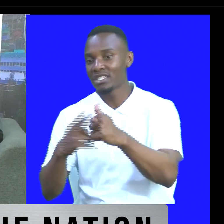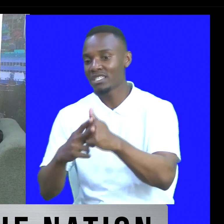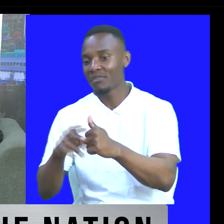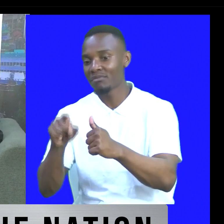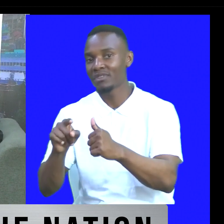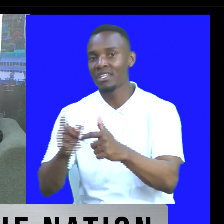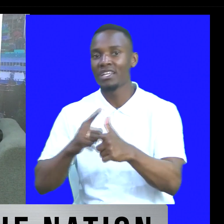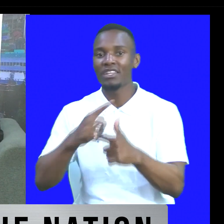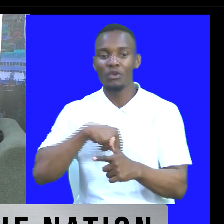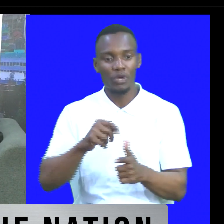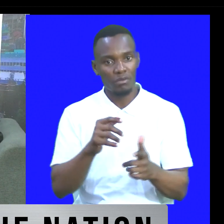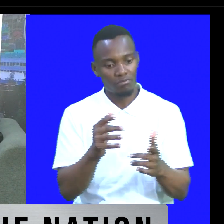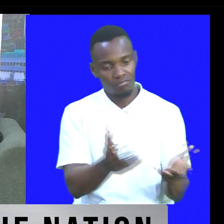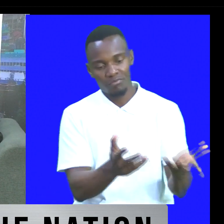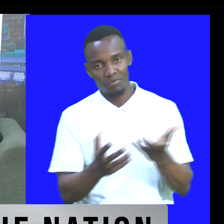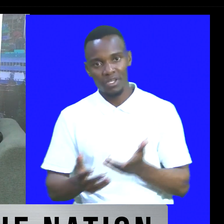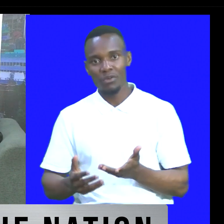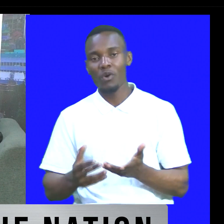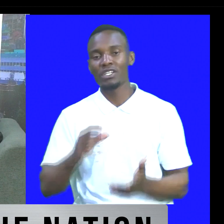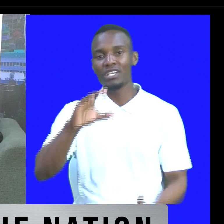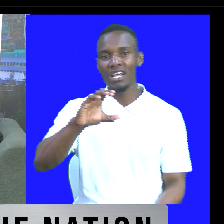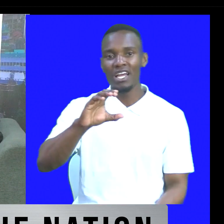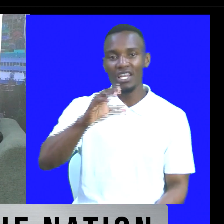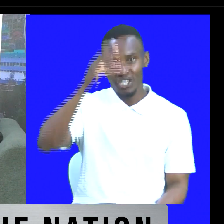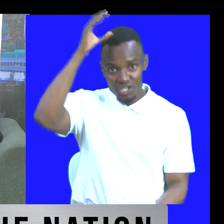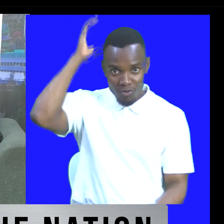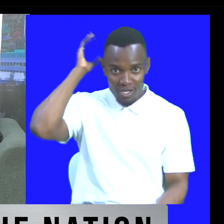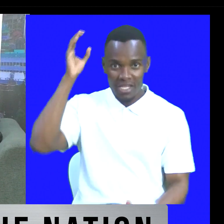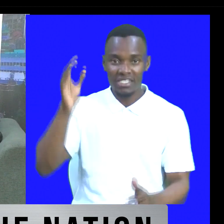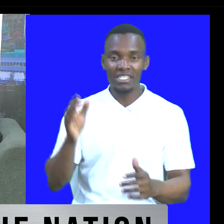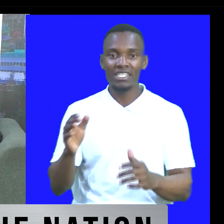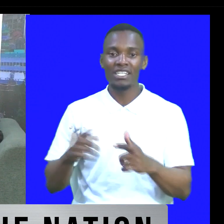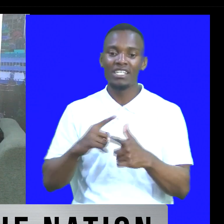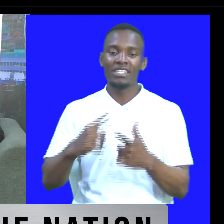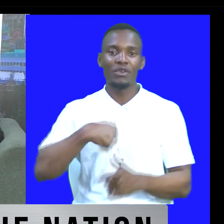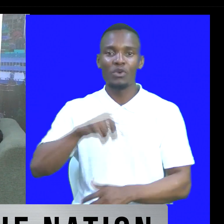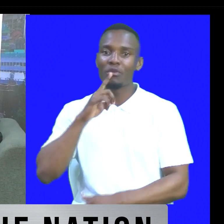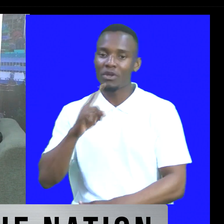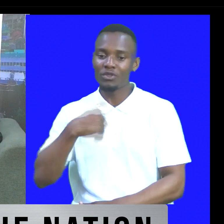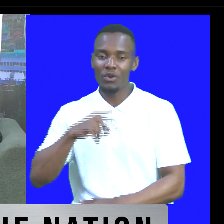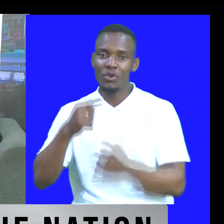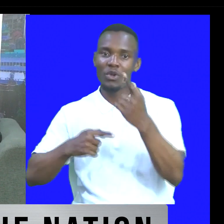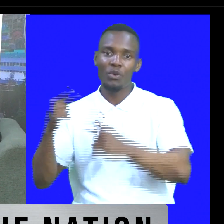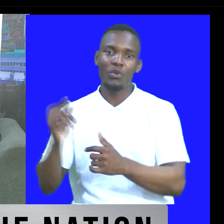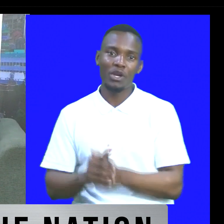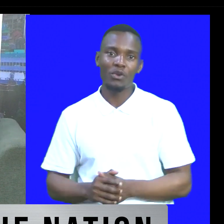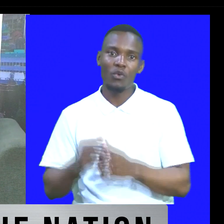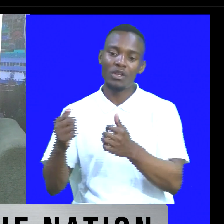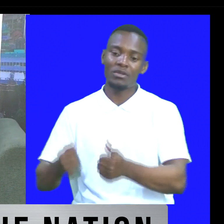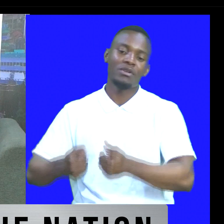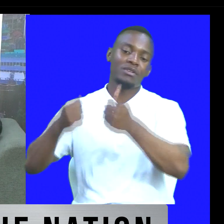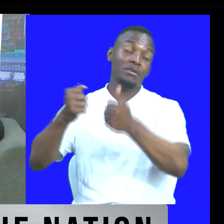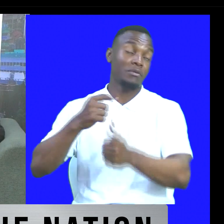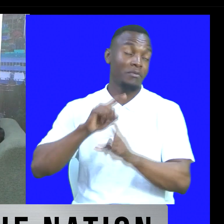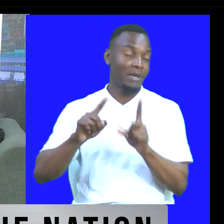back Chebukati and IBC. And so we make sure that we win the trophy one way or the other. It's very Ouch. unfortunate Kenyans can make jokes in this